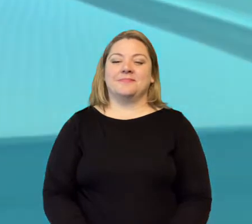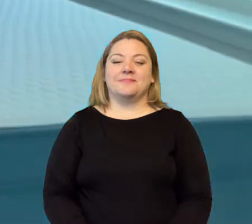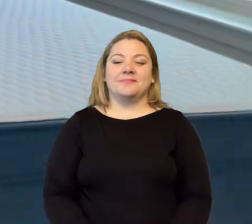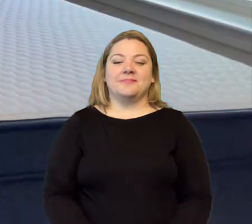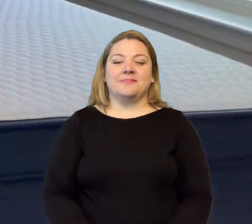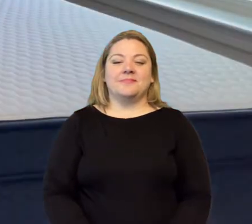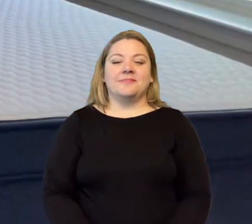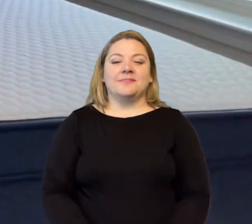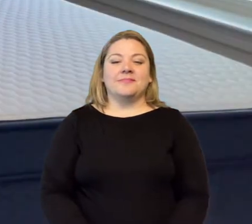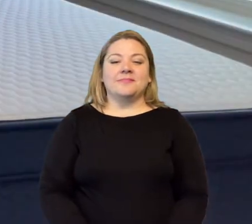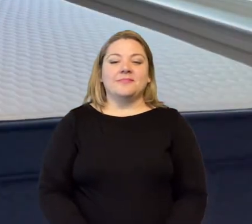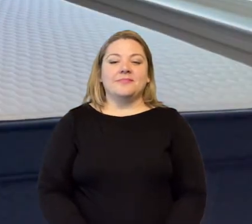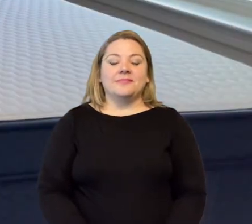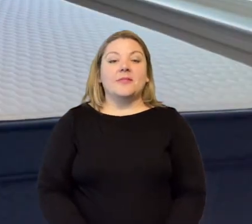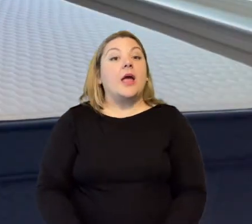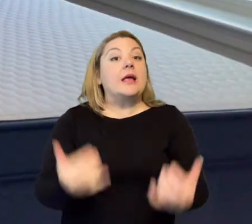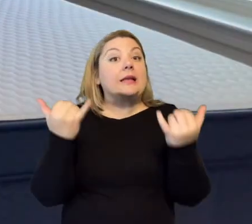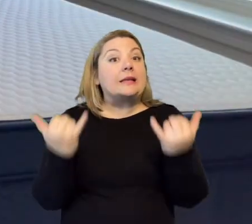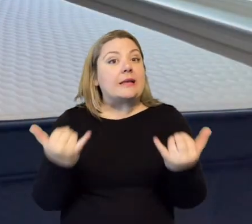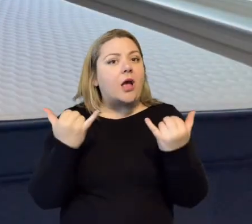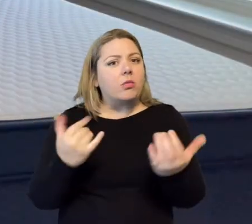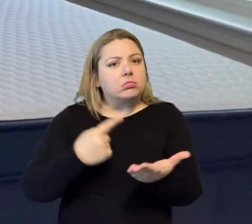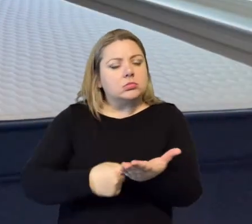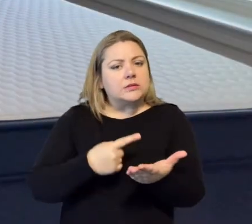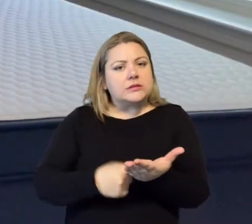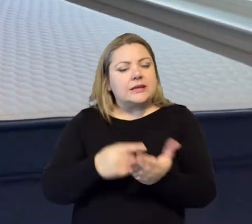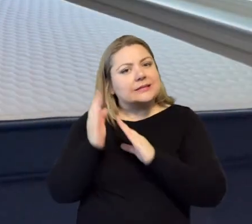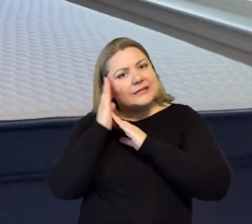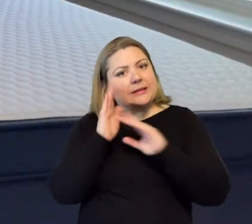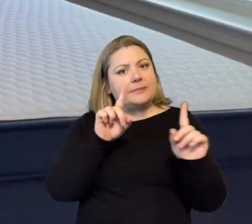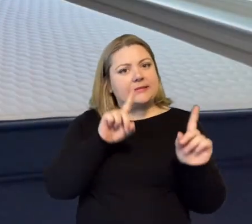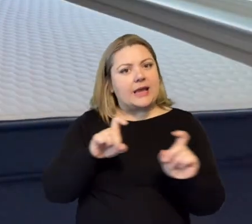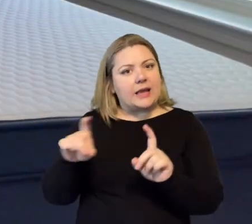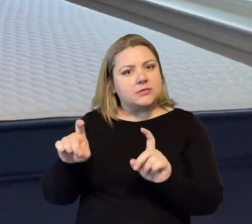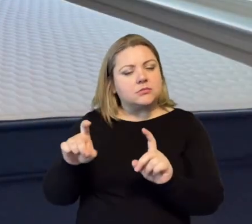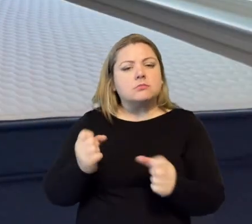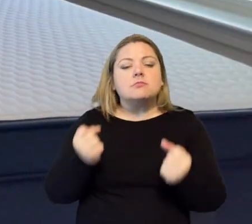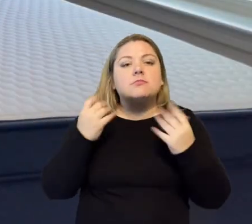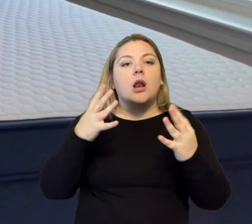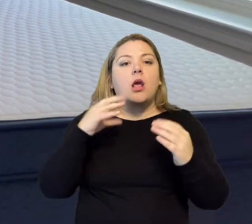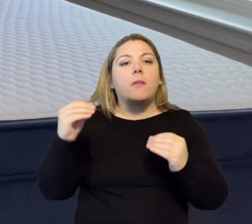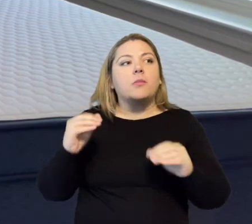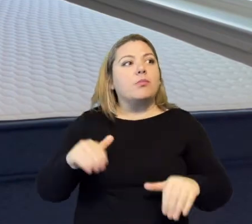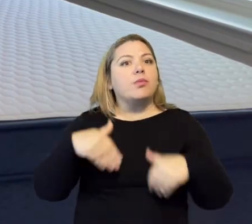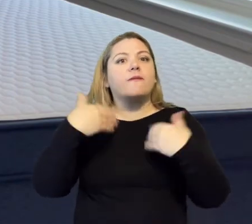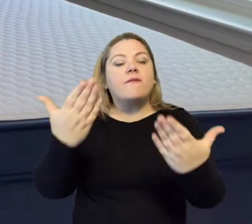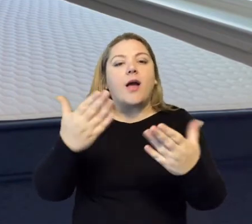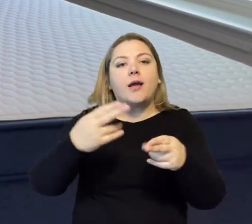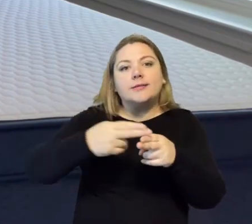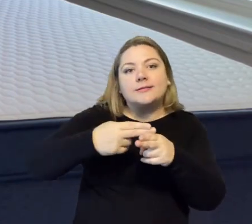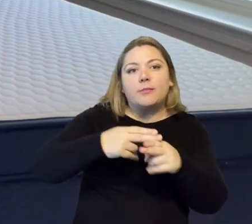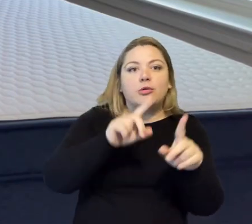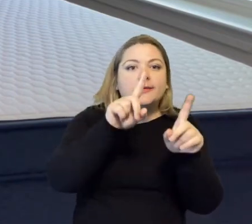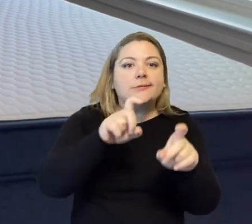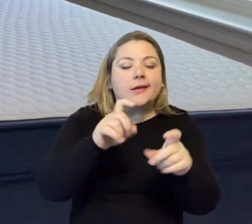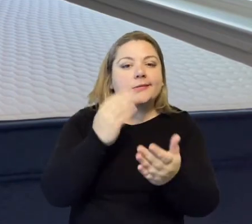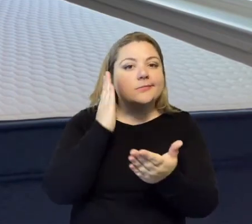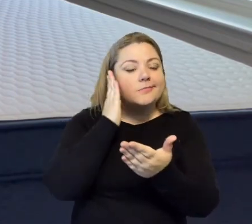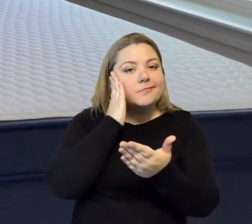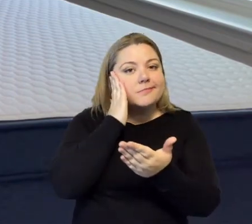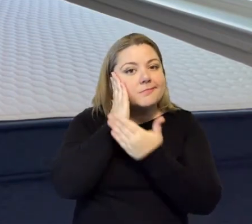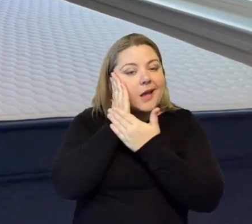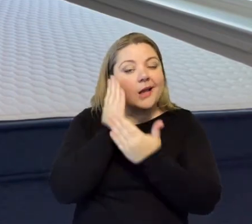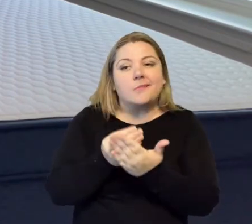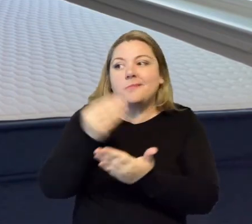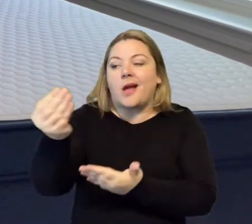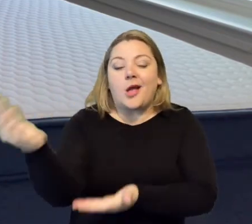So let's talk about sleep trial. Most companies nowadays have a sleep trial where you actually get the mattress in your home and you're